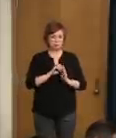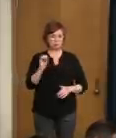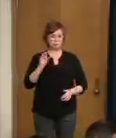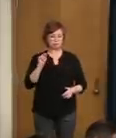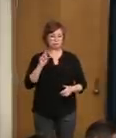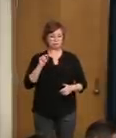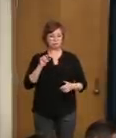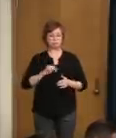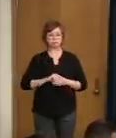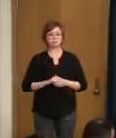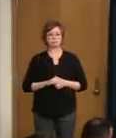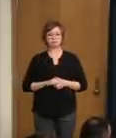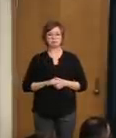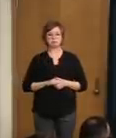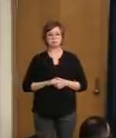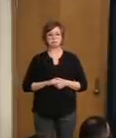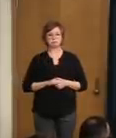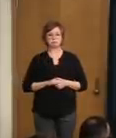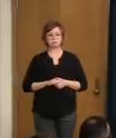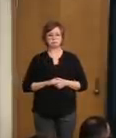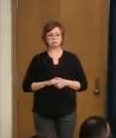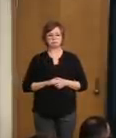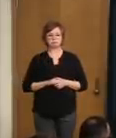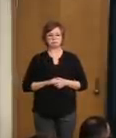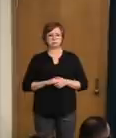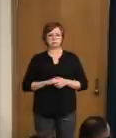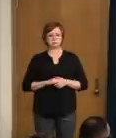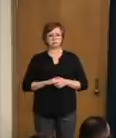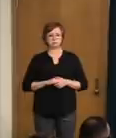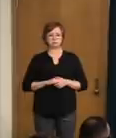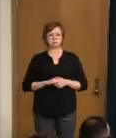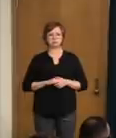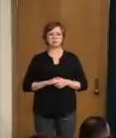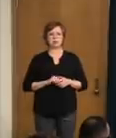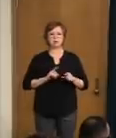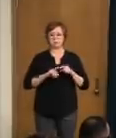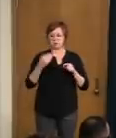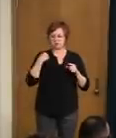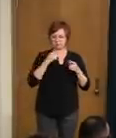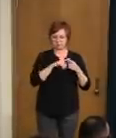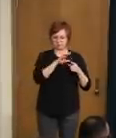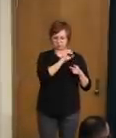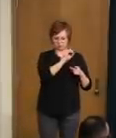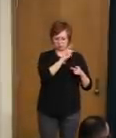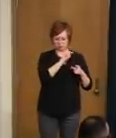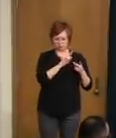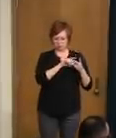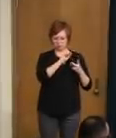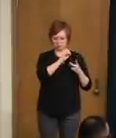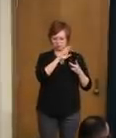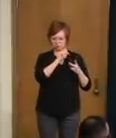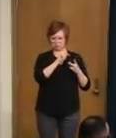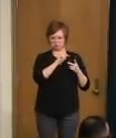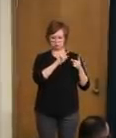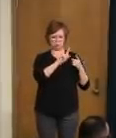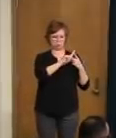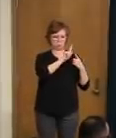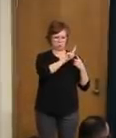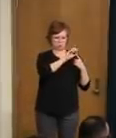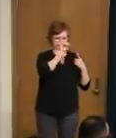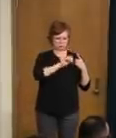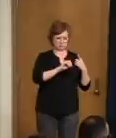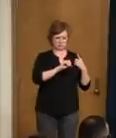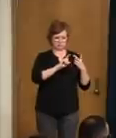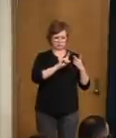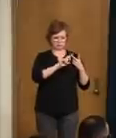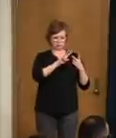recall, all the way till September, October was less than 1%, then went to 2%, and the asymptomatic is much lower